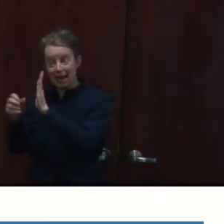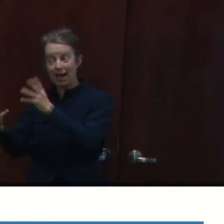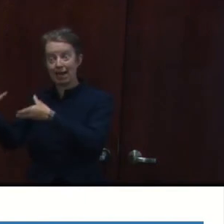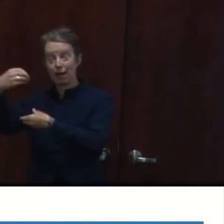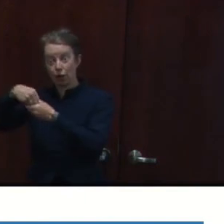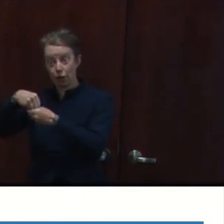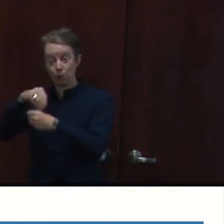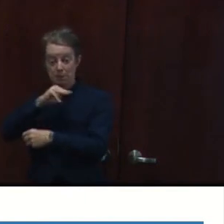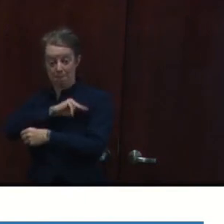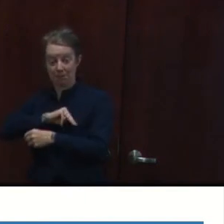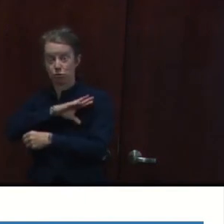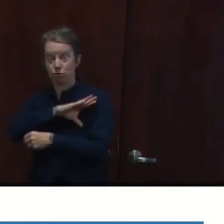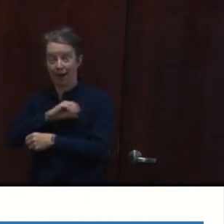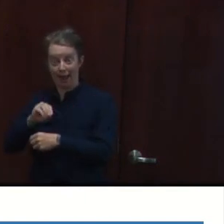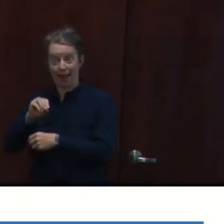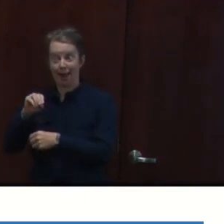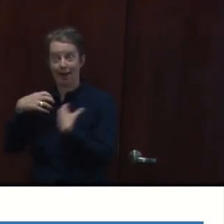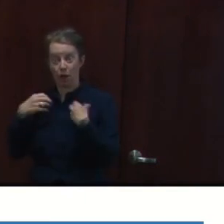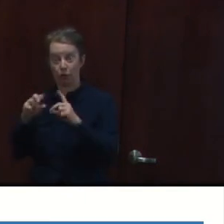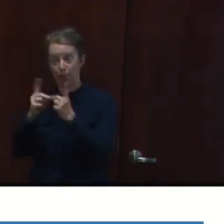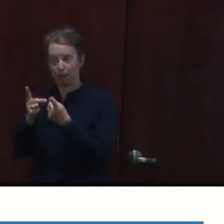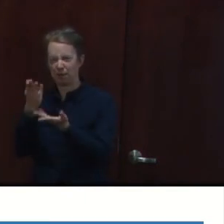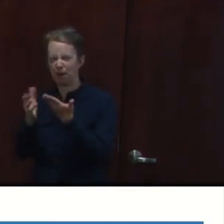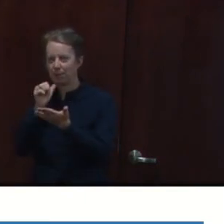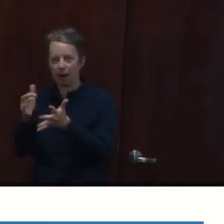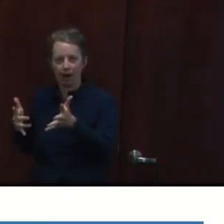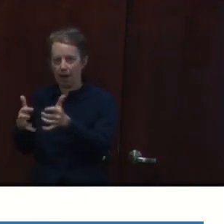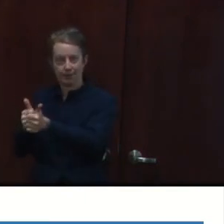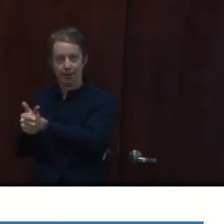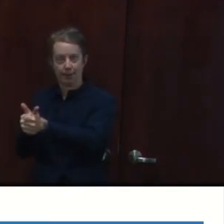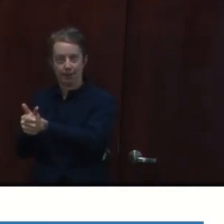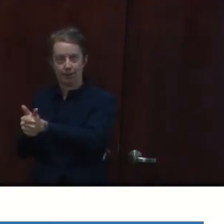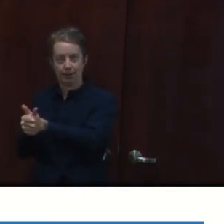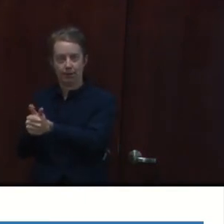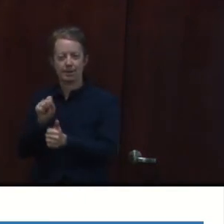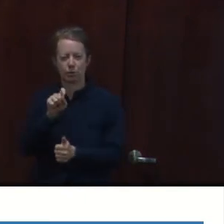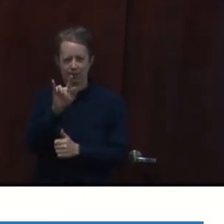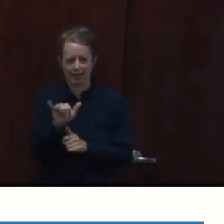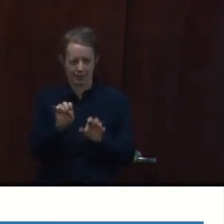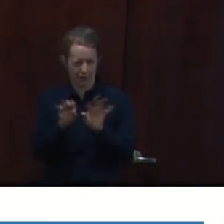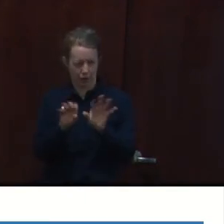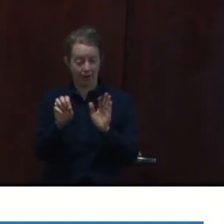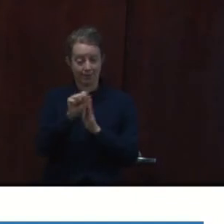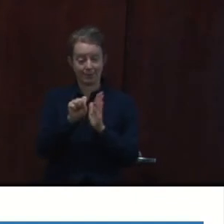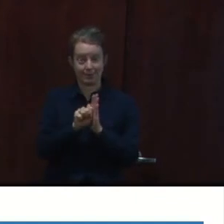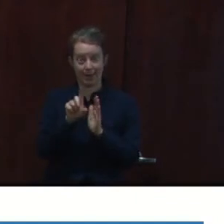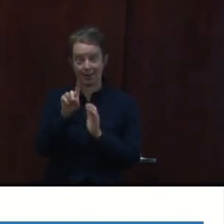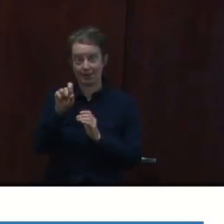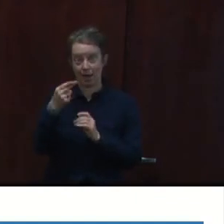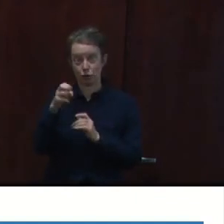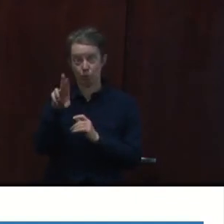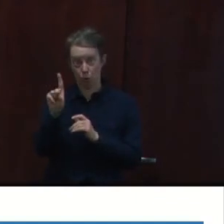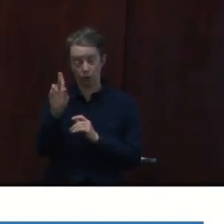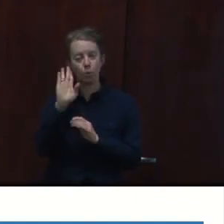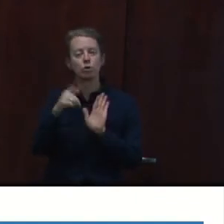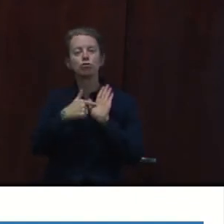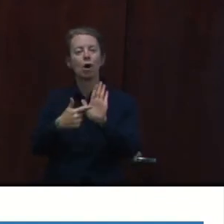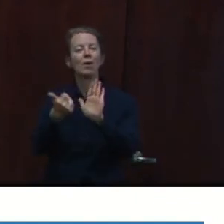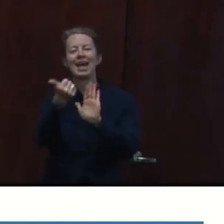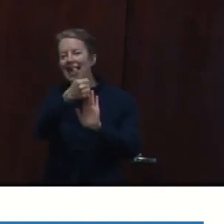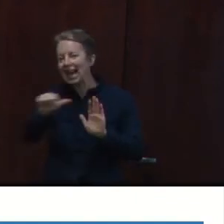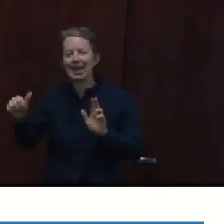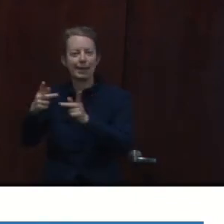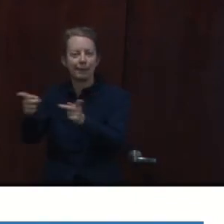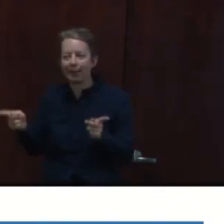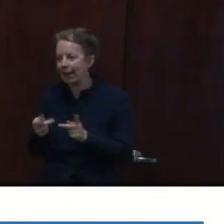health department have done, but it's probably not real-time data. The state dashboard will show you what any provider other than the long-term care